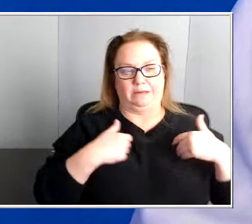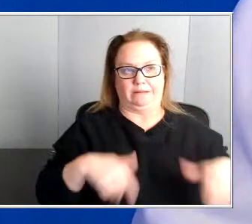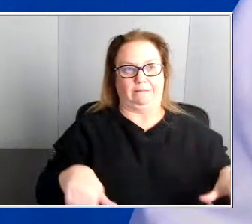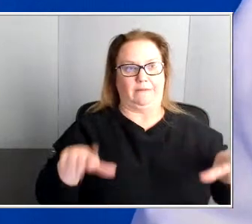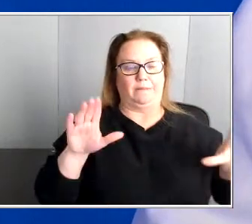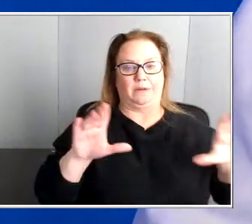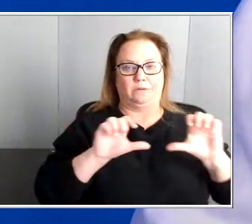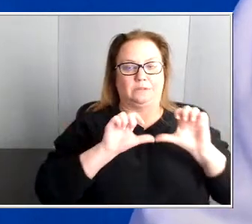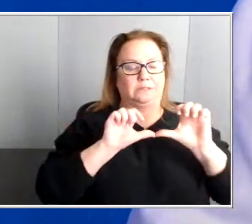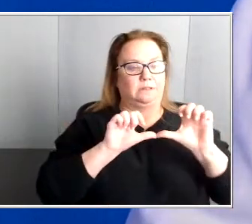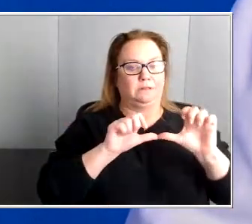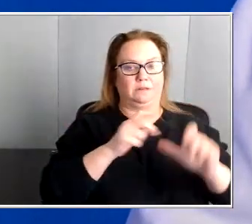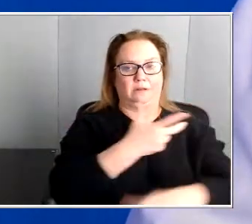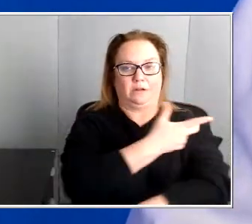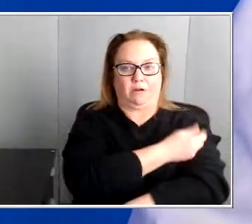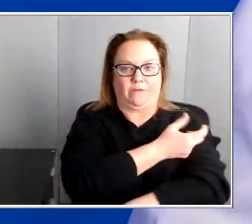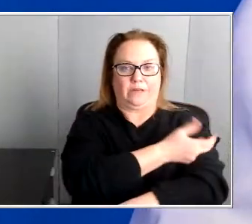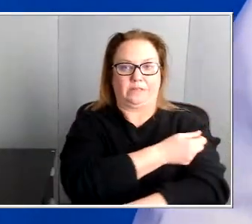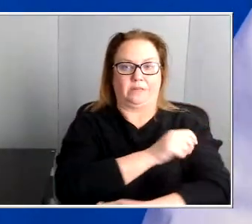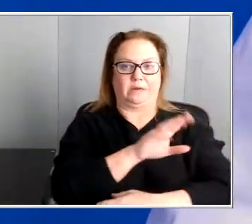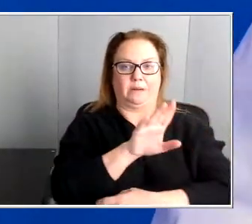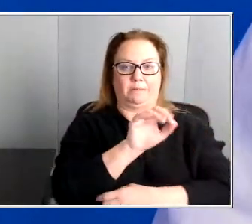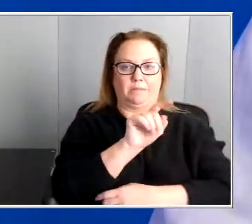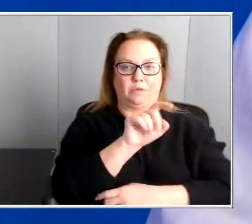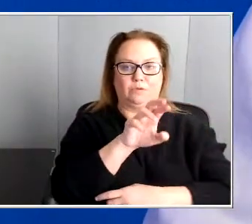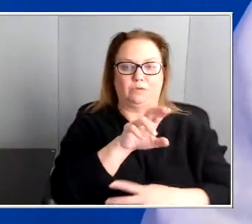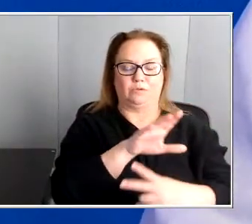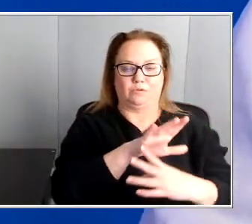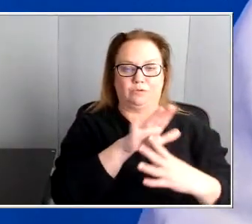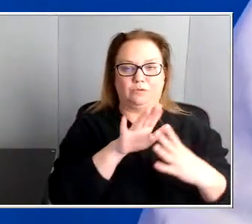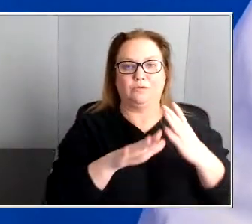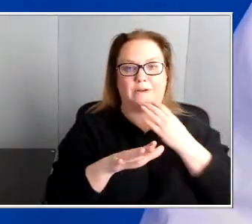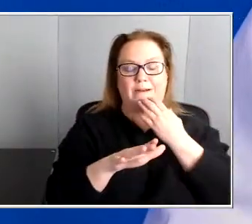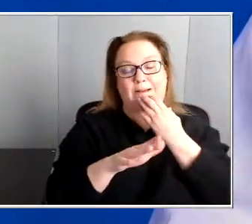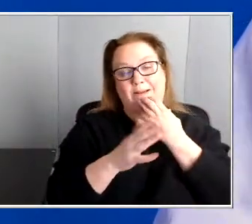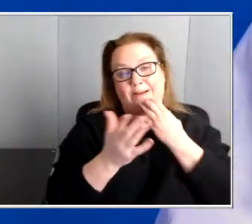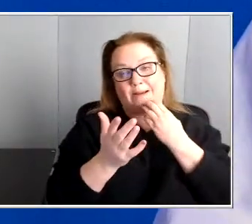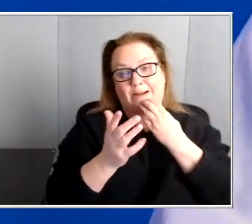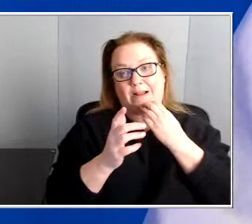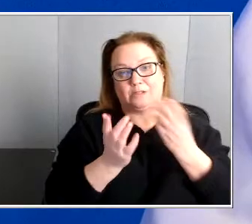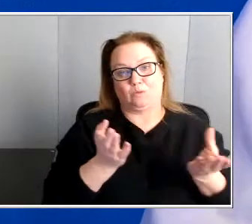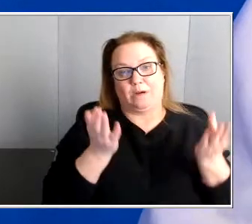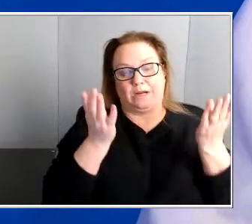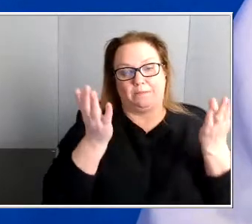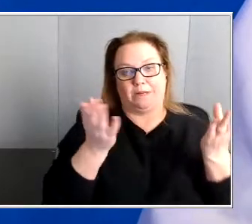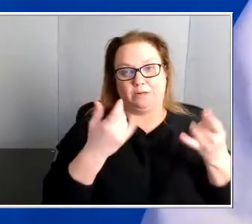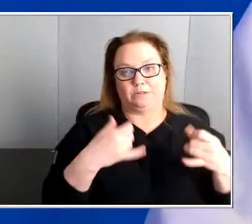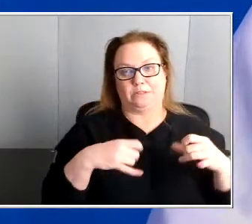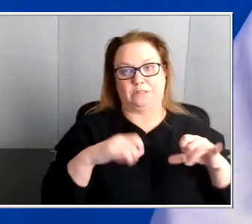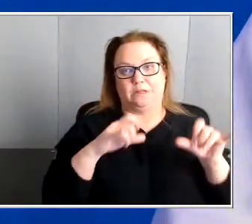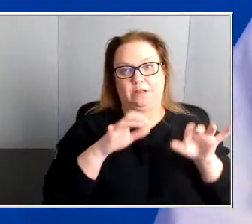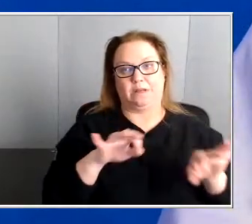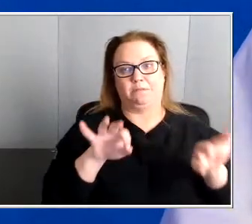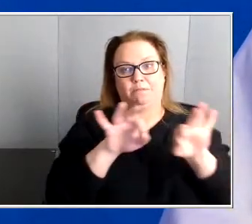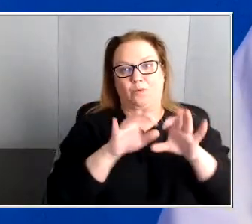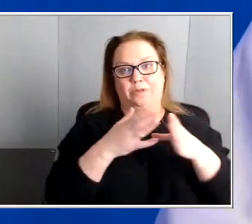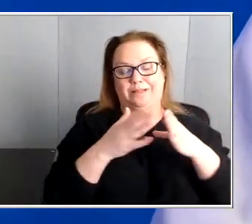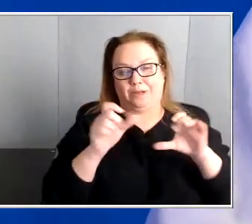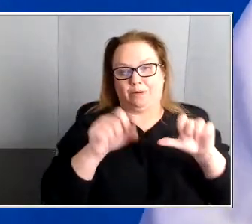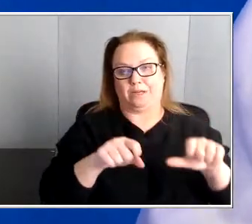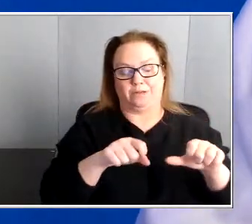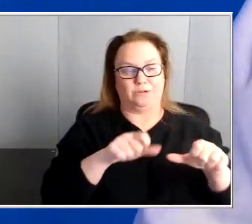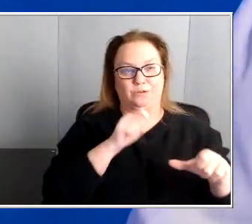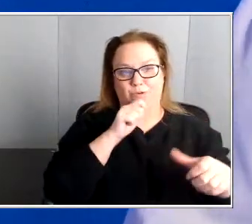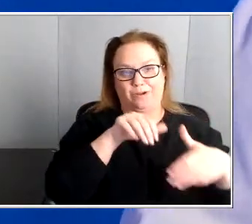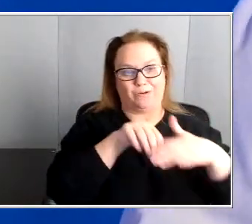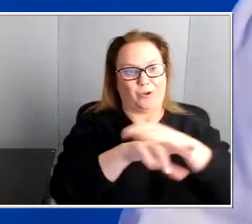date with vaccinations and boosters as recommended are still the most important thing we can do to stay out of the hospital